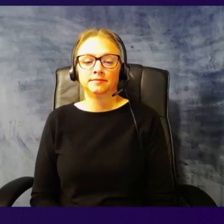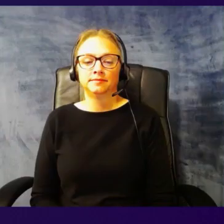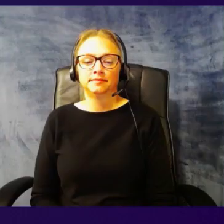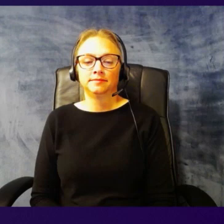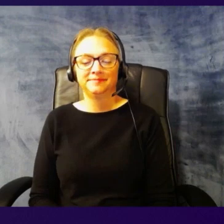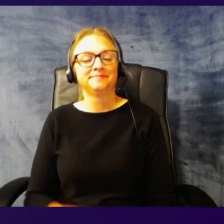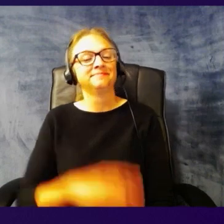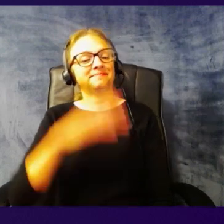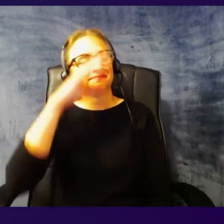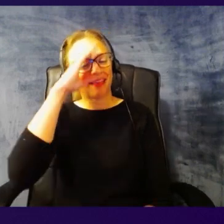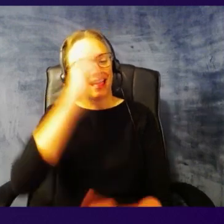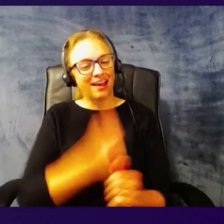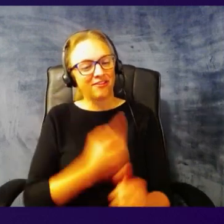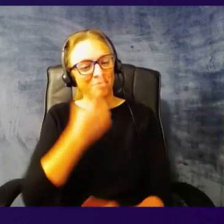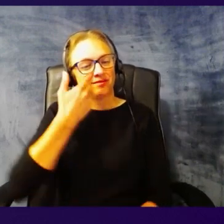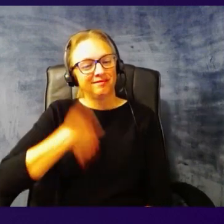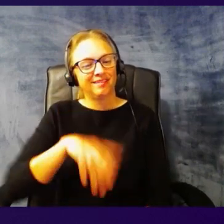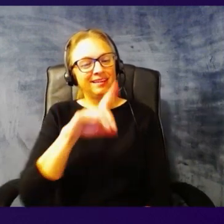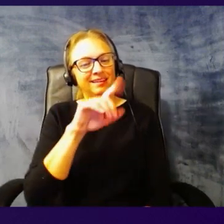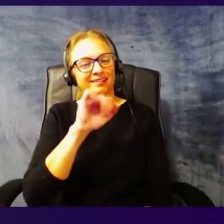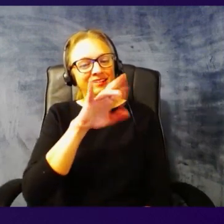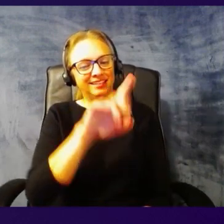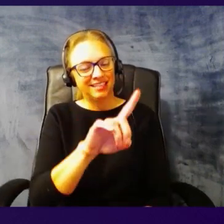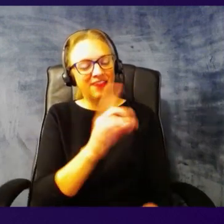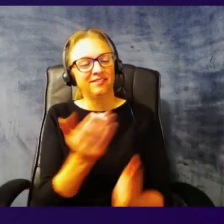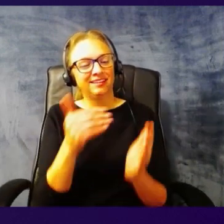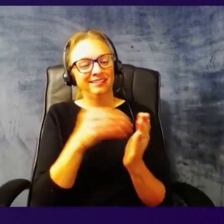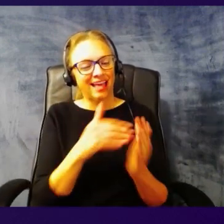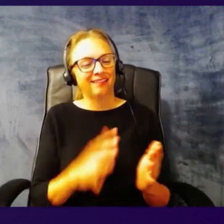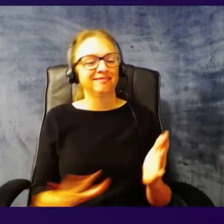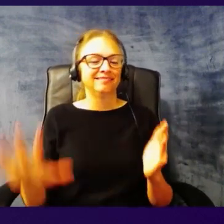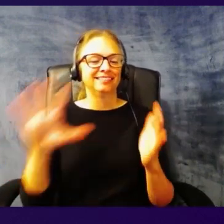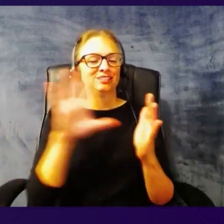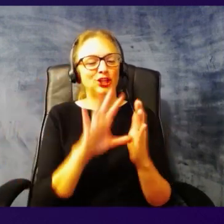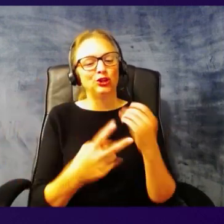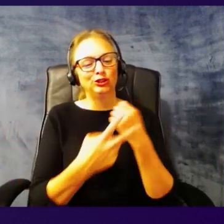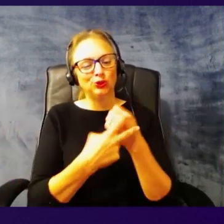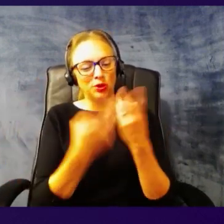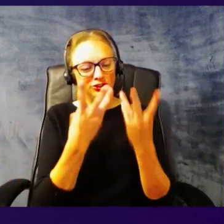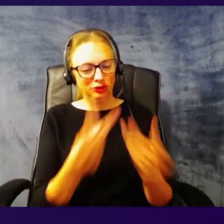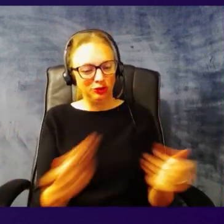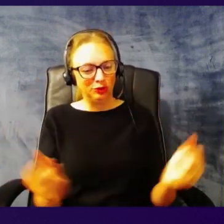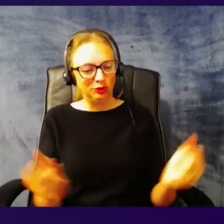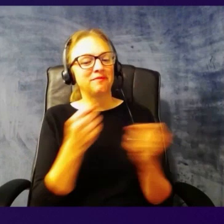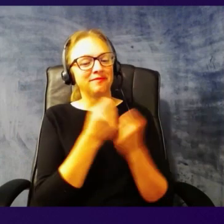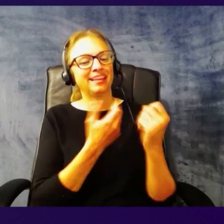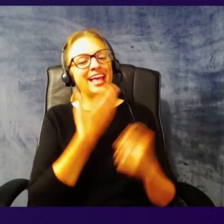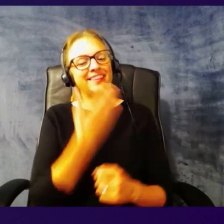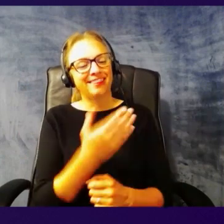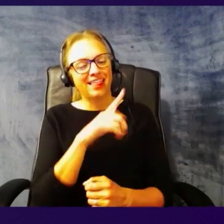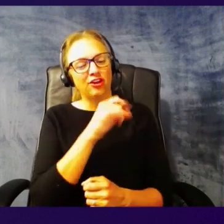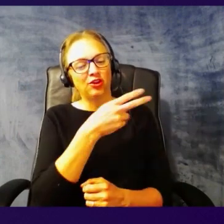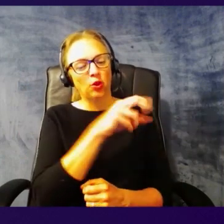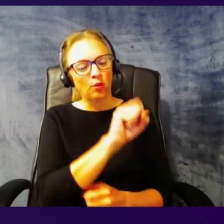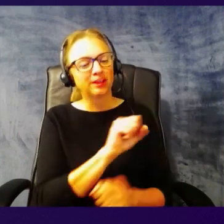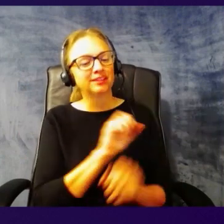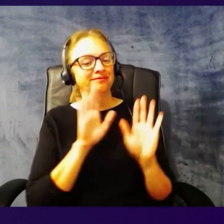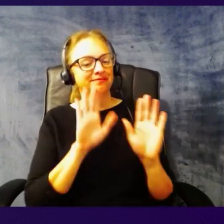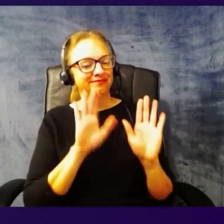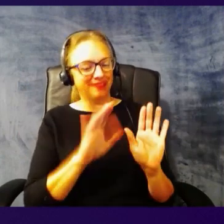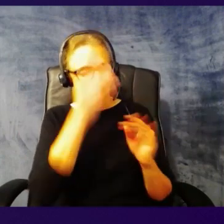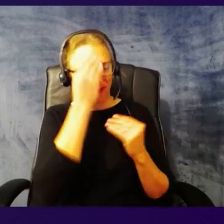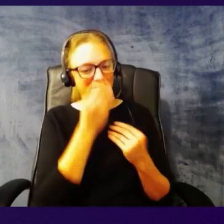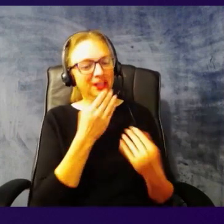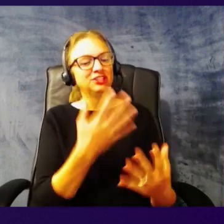Hi, everyone. David DeLuke again, Senior Storage Solutions Architect at AWS. That was great, Louise. Thank you so much for the information on AWS